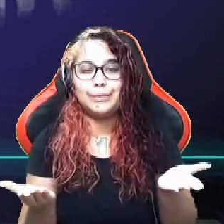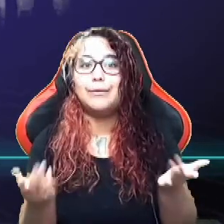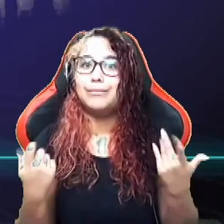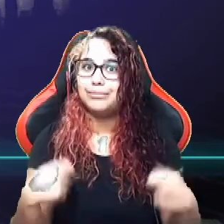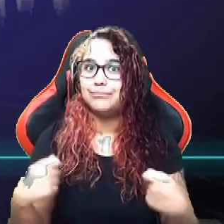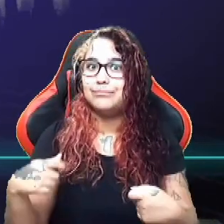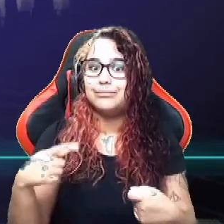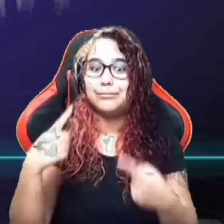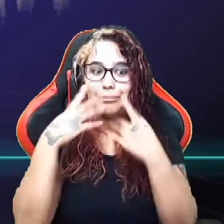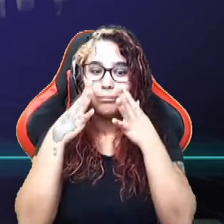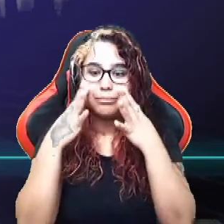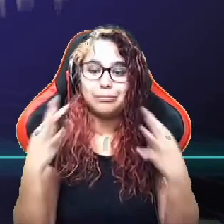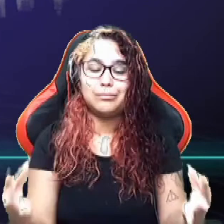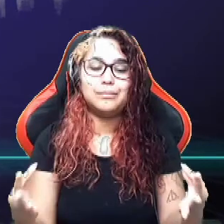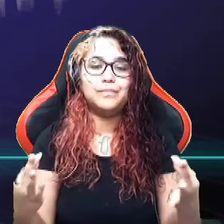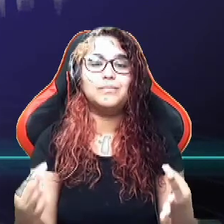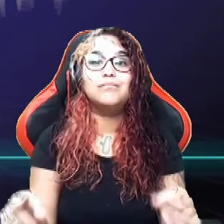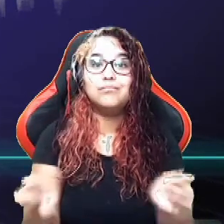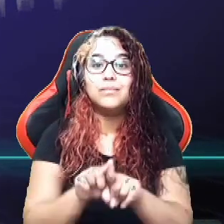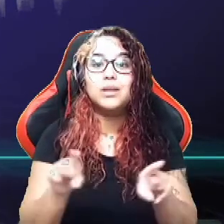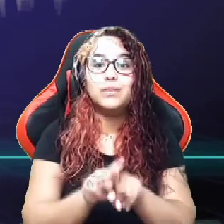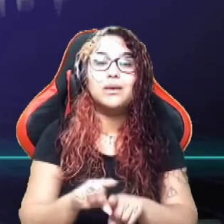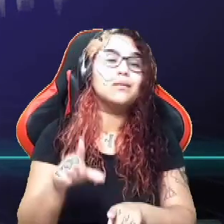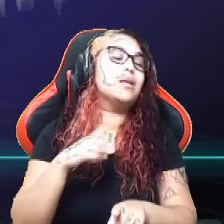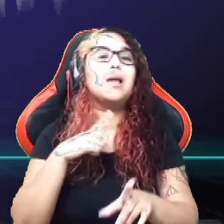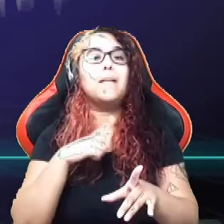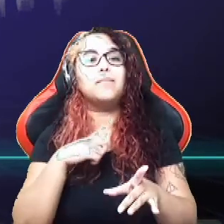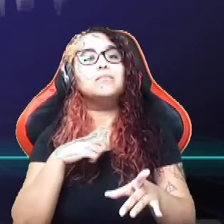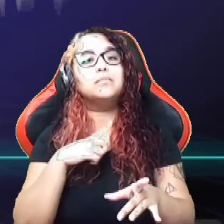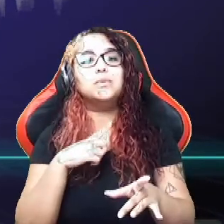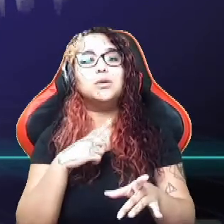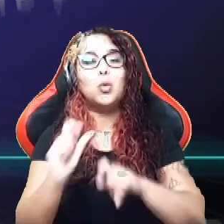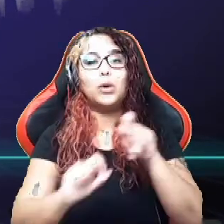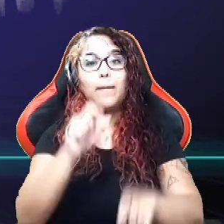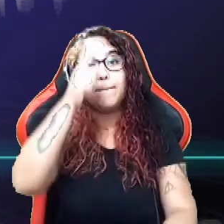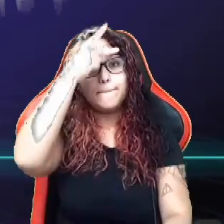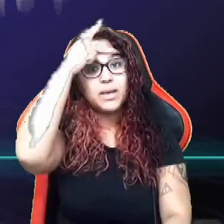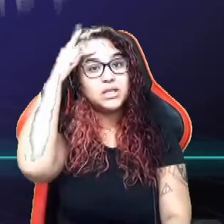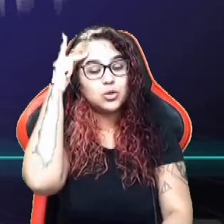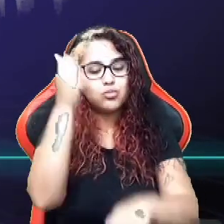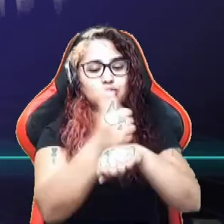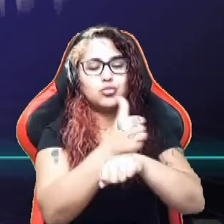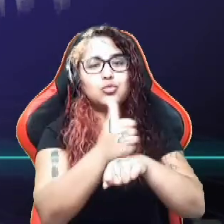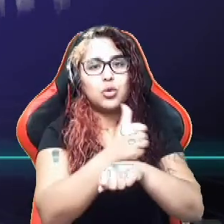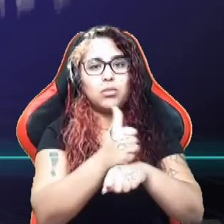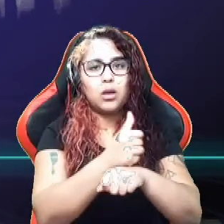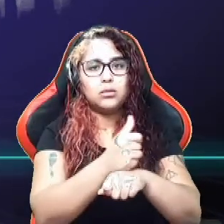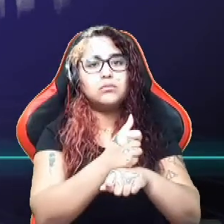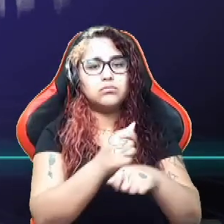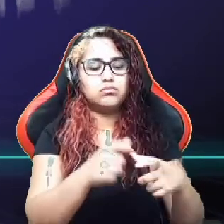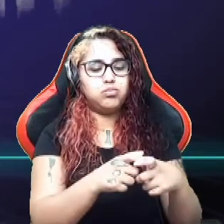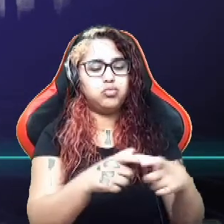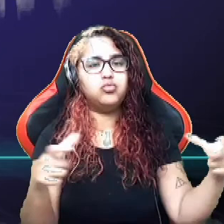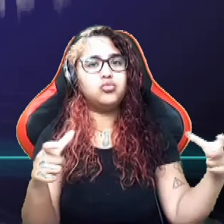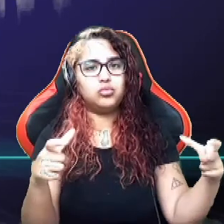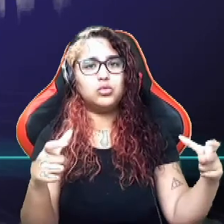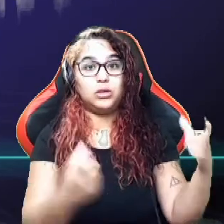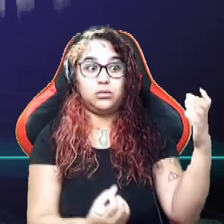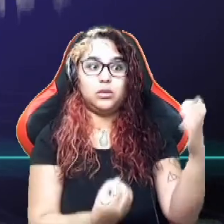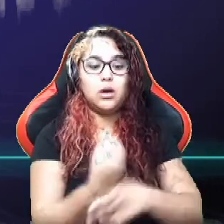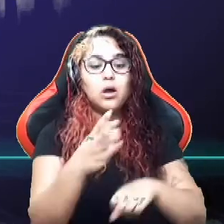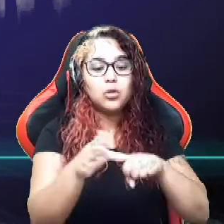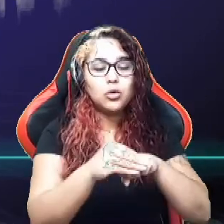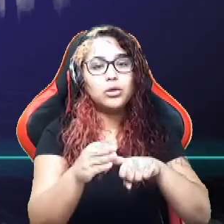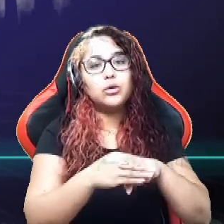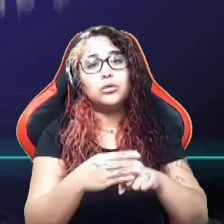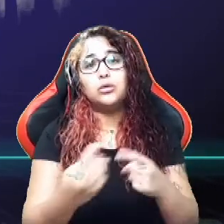more people making content there. And of course we have creators that make content for all of these games. So it's important to know what